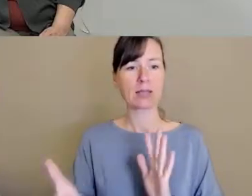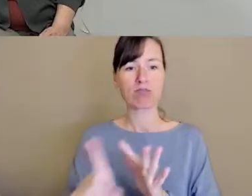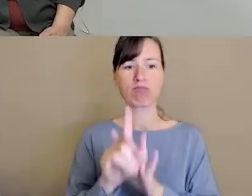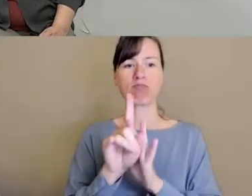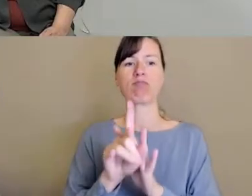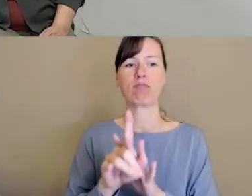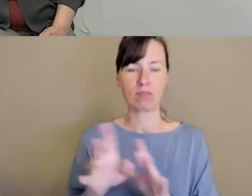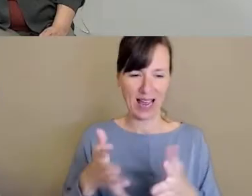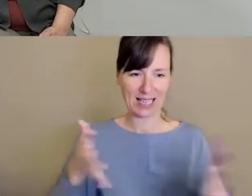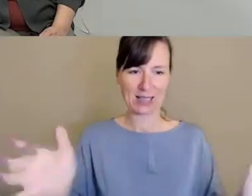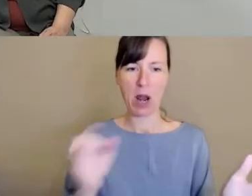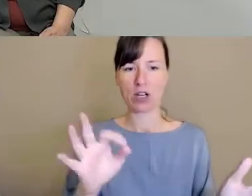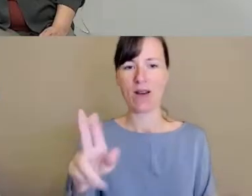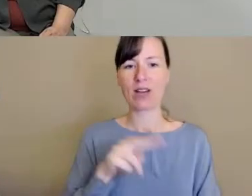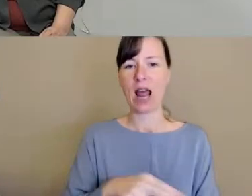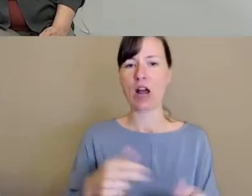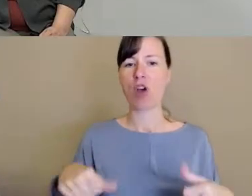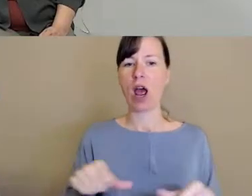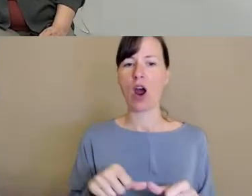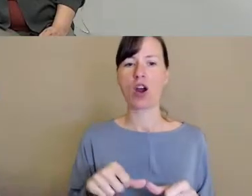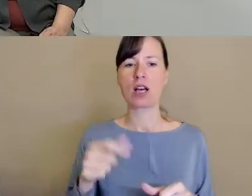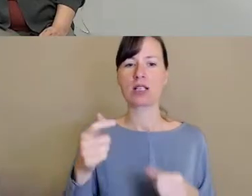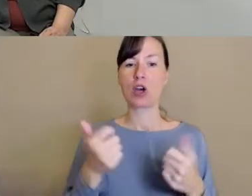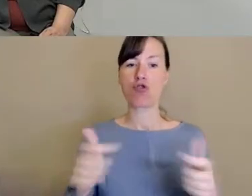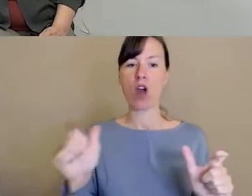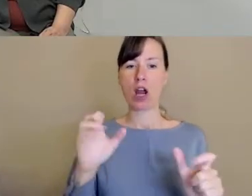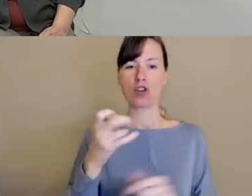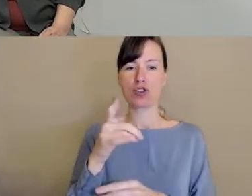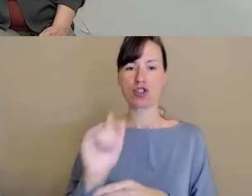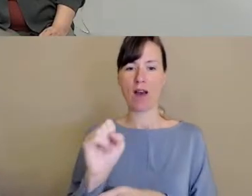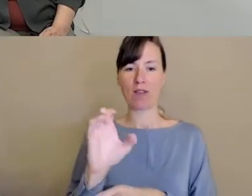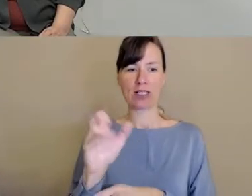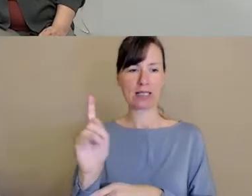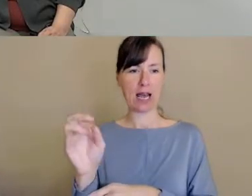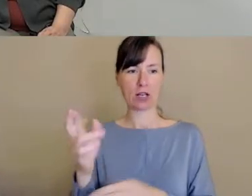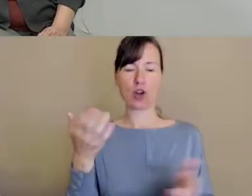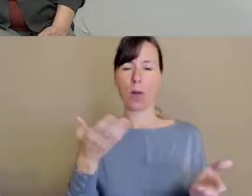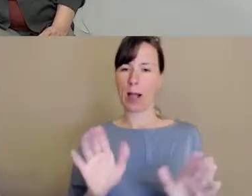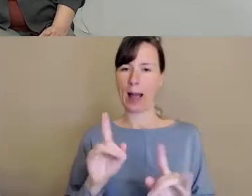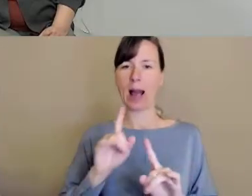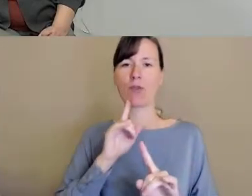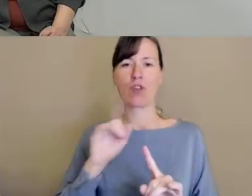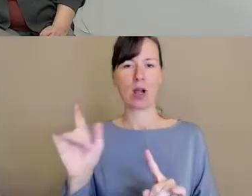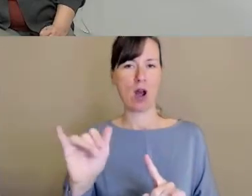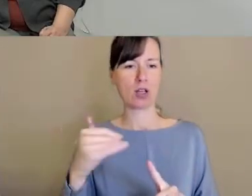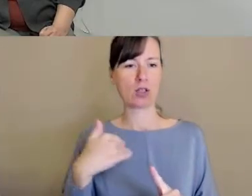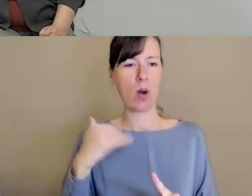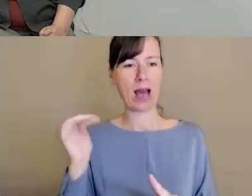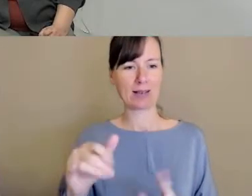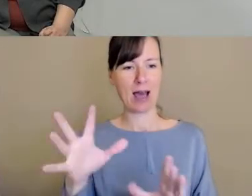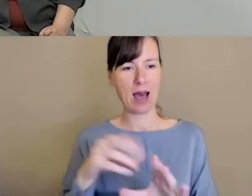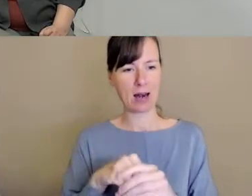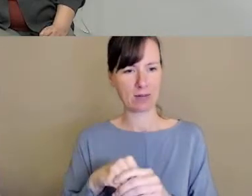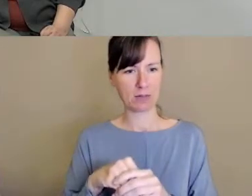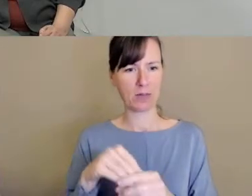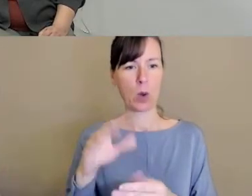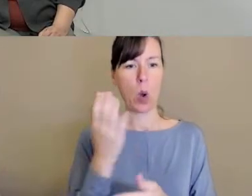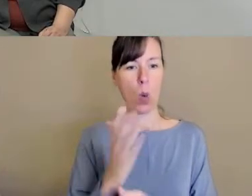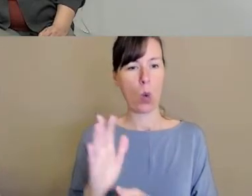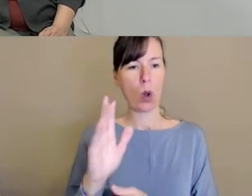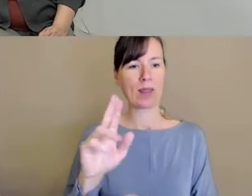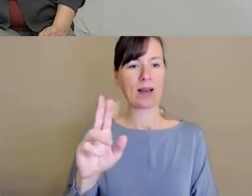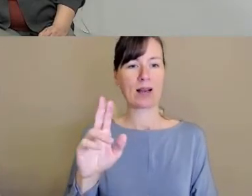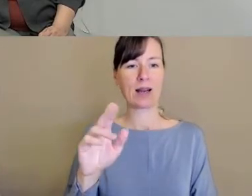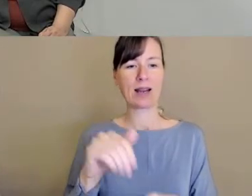Boyd Park, Cheverly East Park, and Euclid Park was acquired for preservation from the 1970s into the